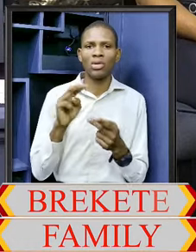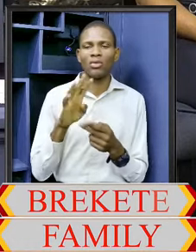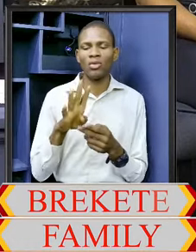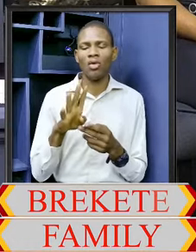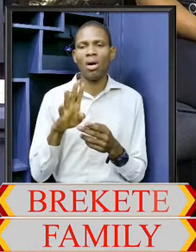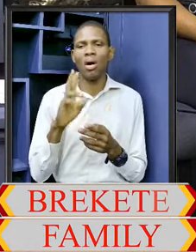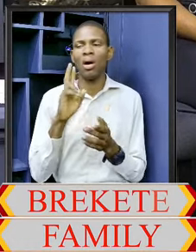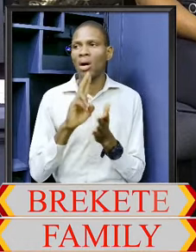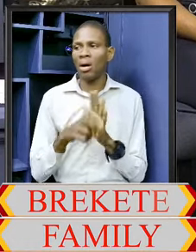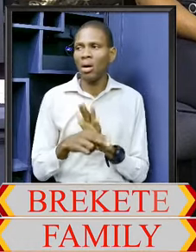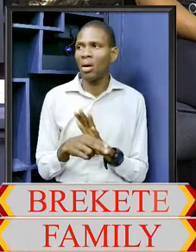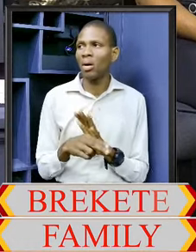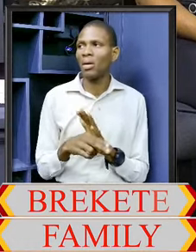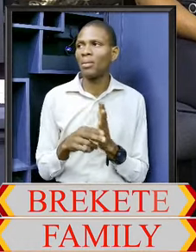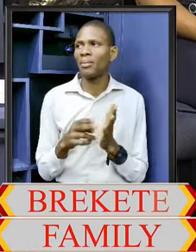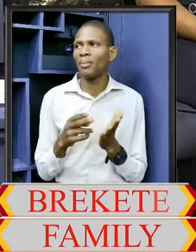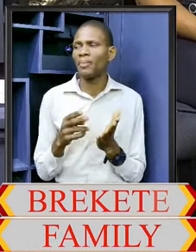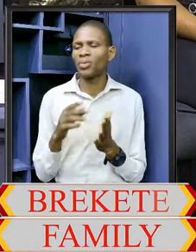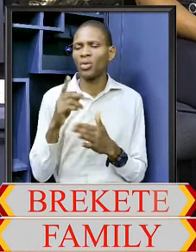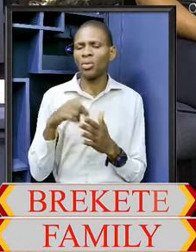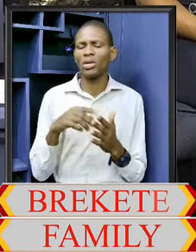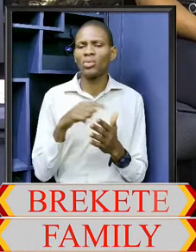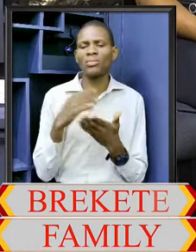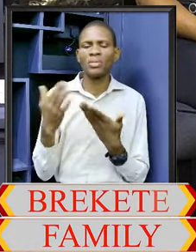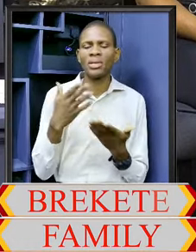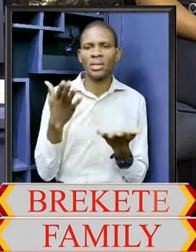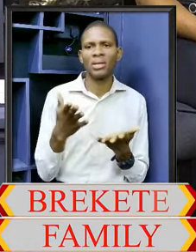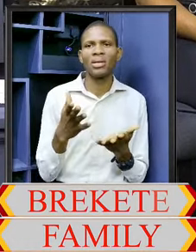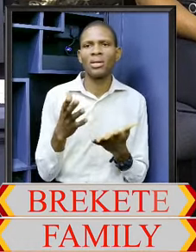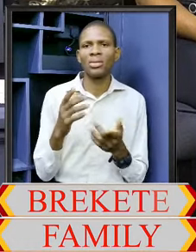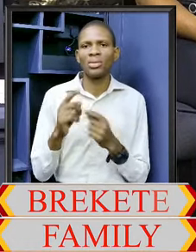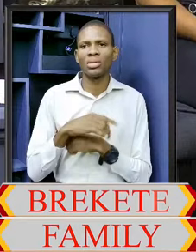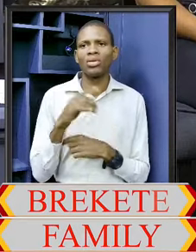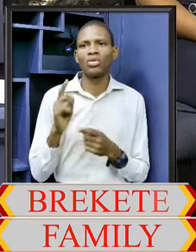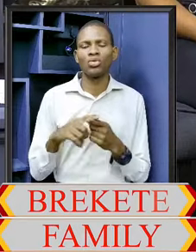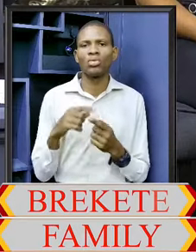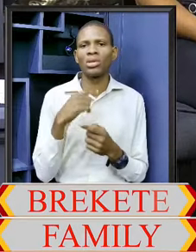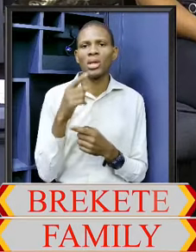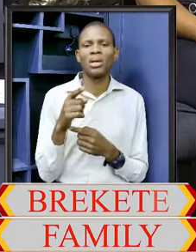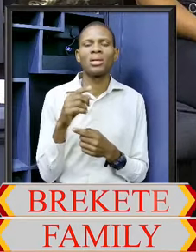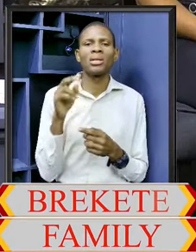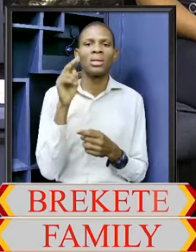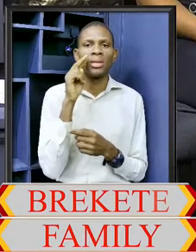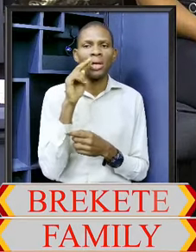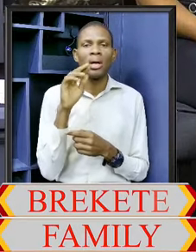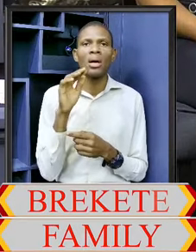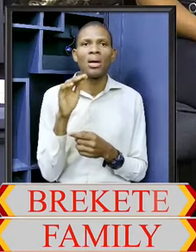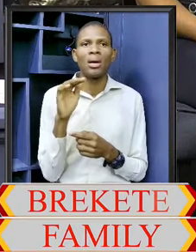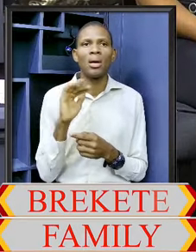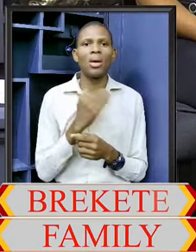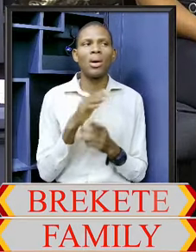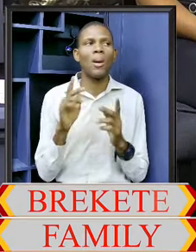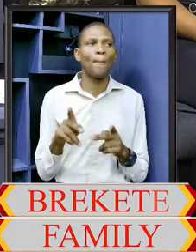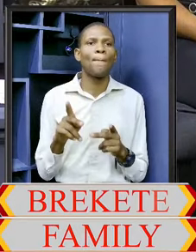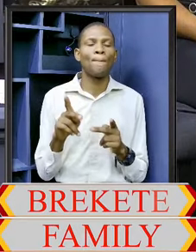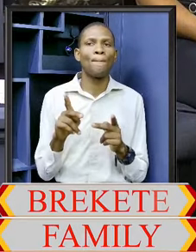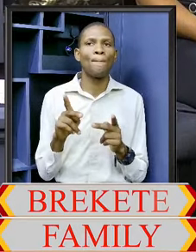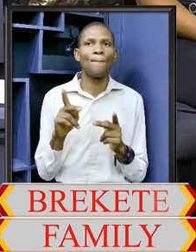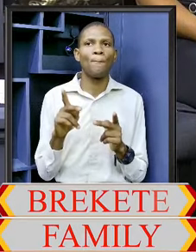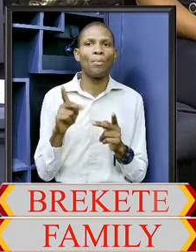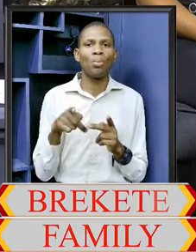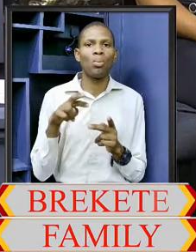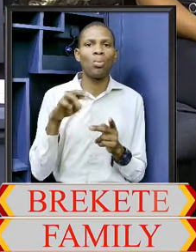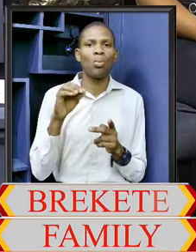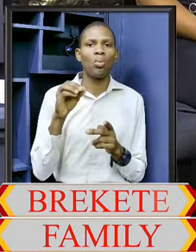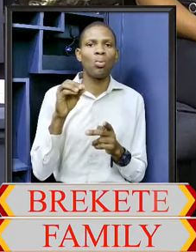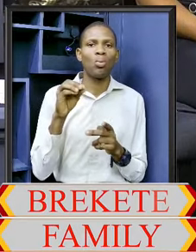entertainment. And waiting Star Times carry come today, na to still tell Nigerians say our promo still day on.